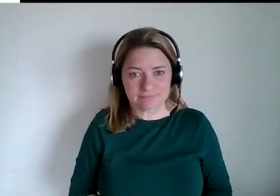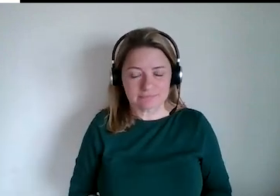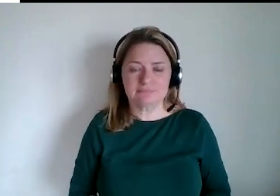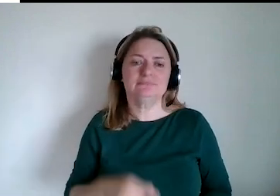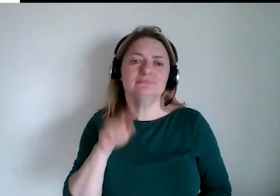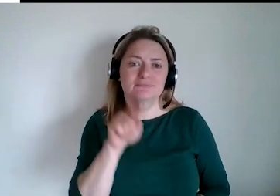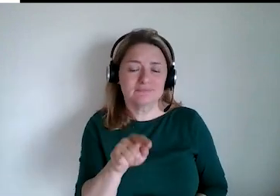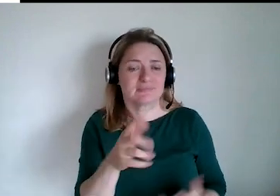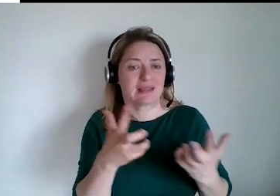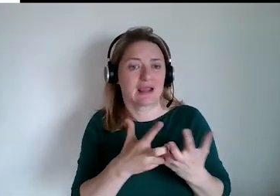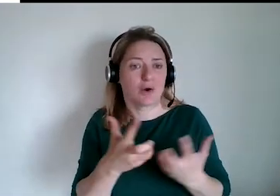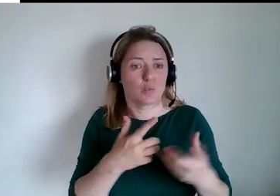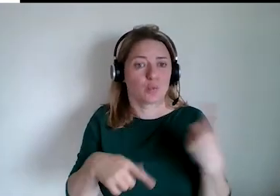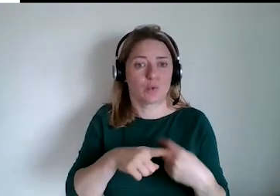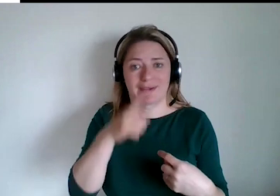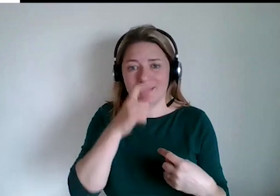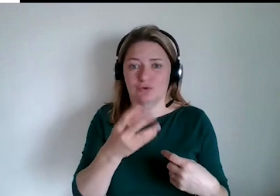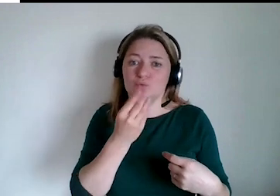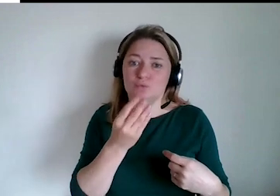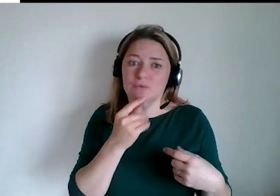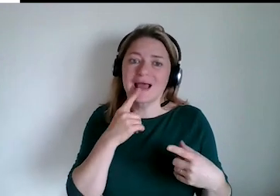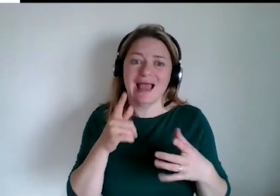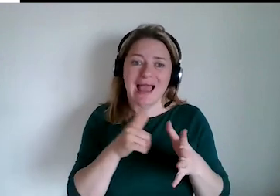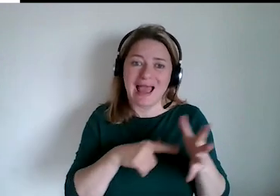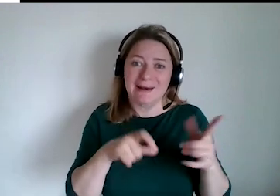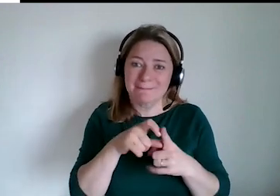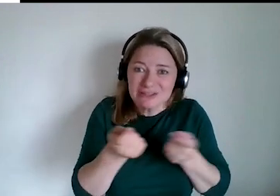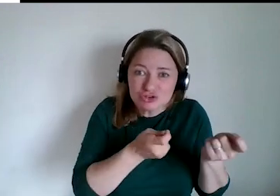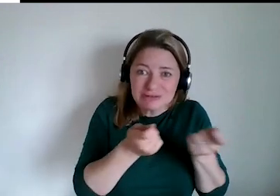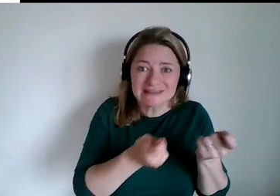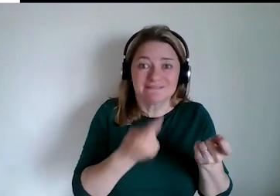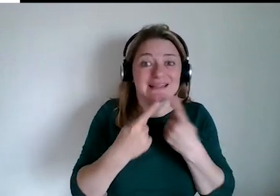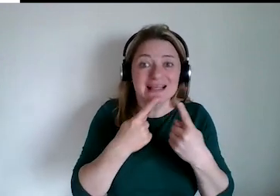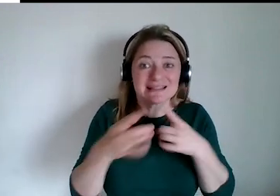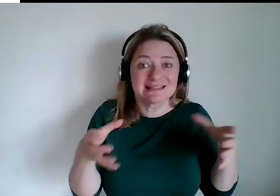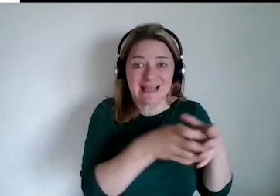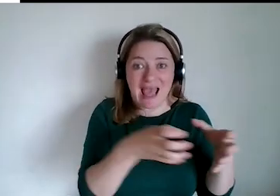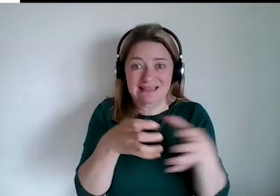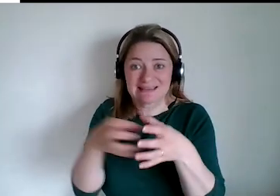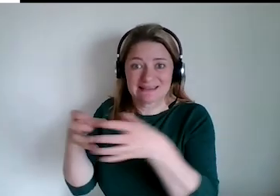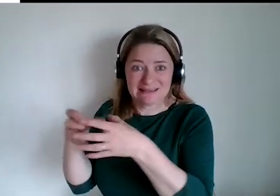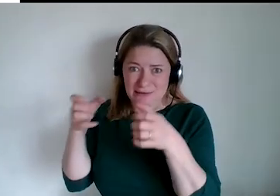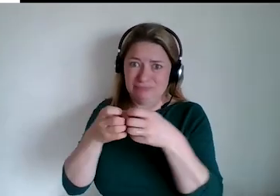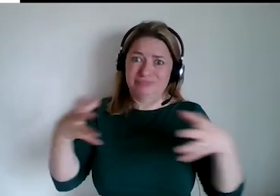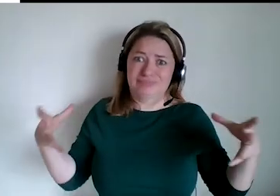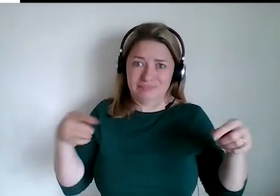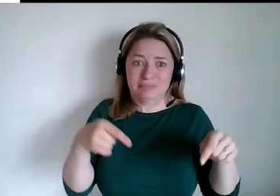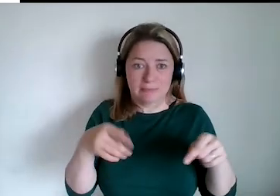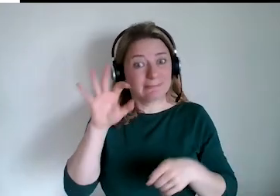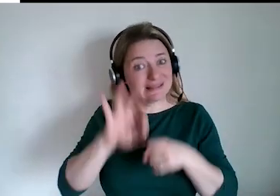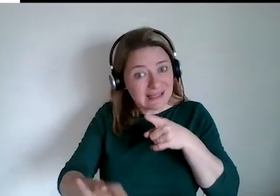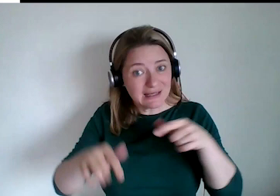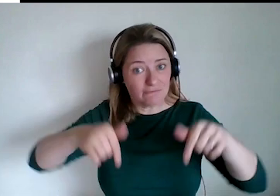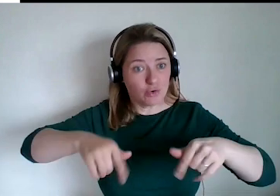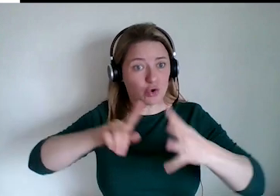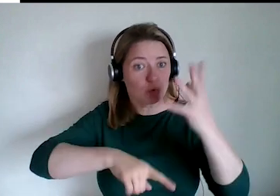of administrative data sets is a growing field that could have huge impact, particularly in this country where